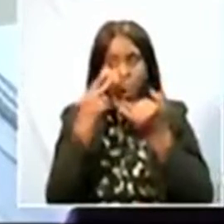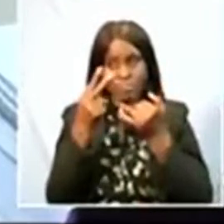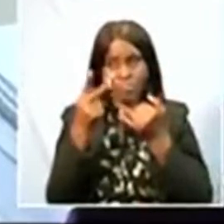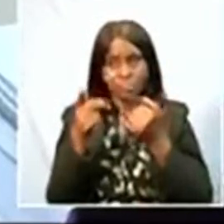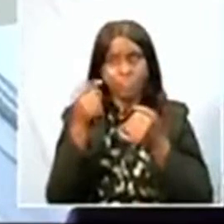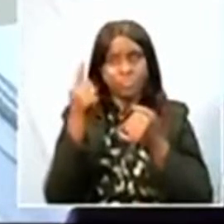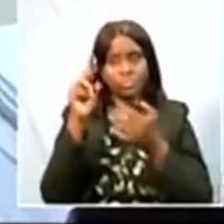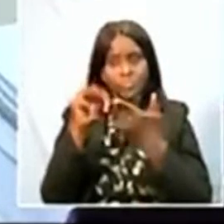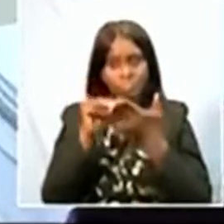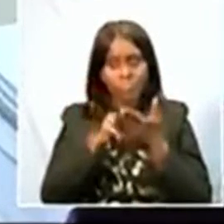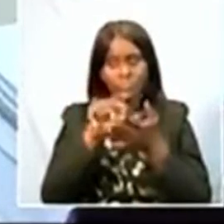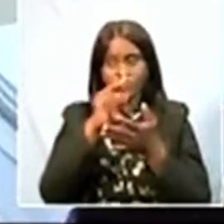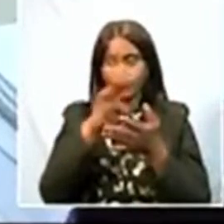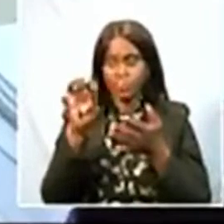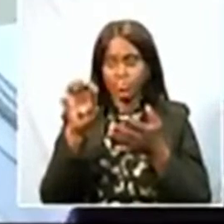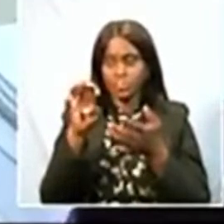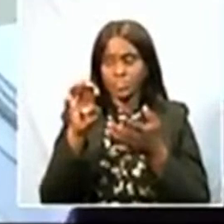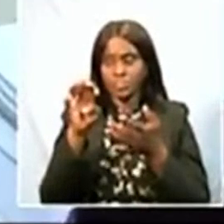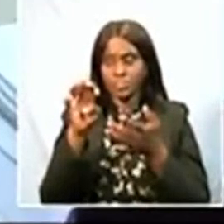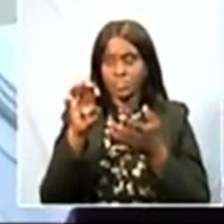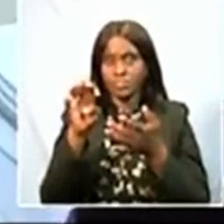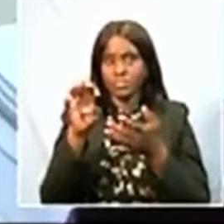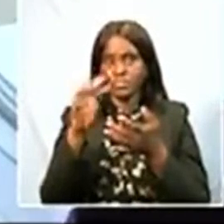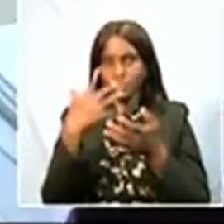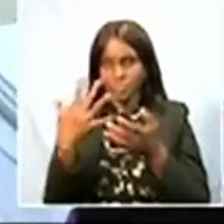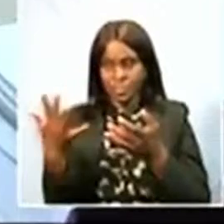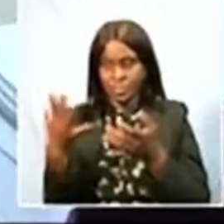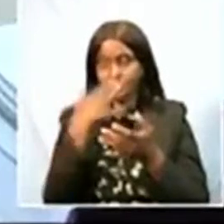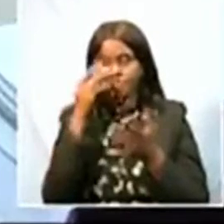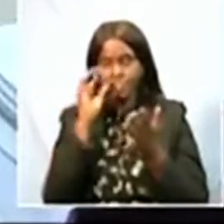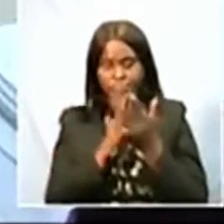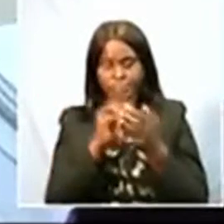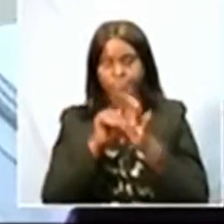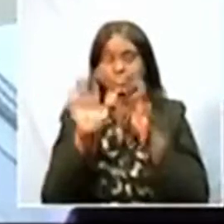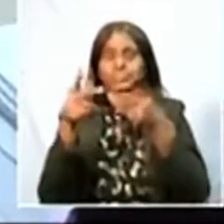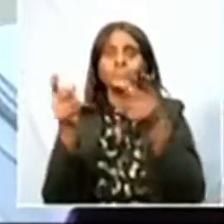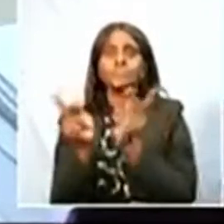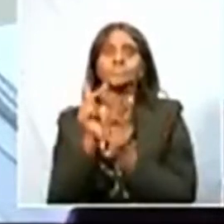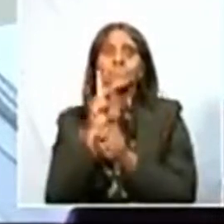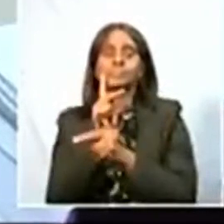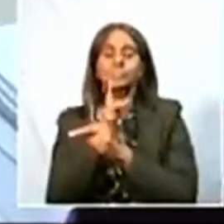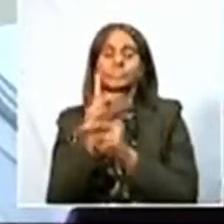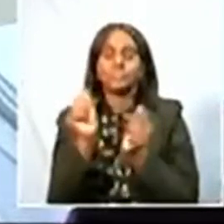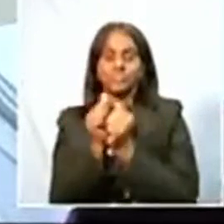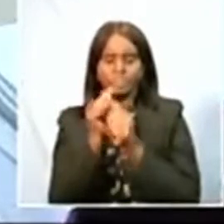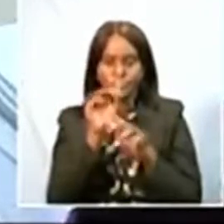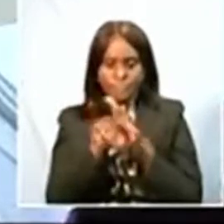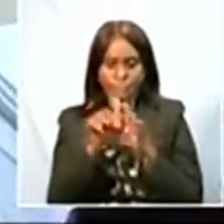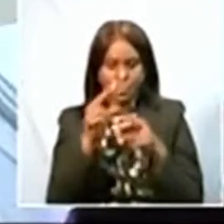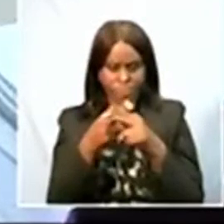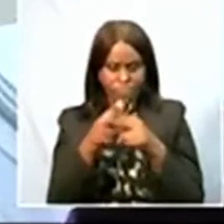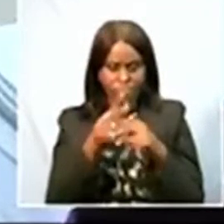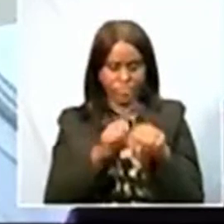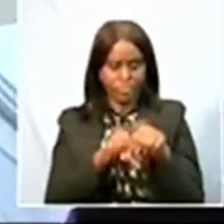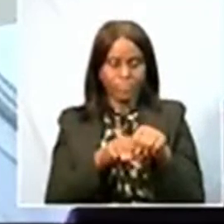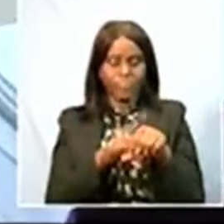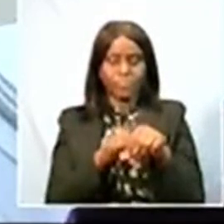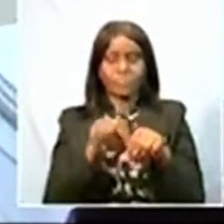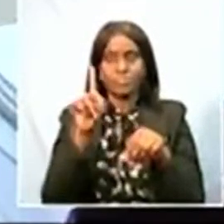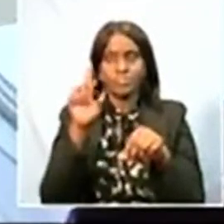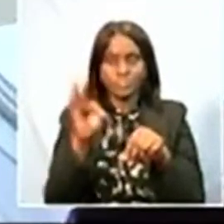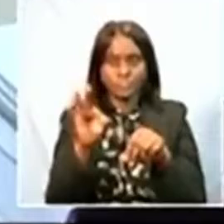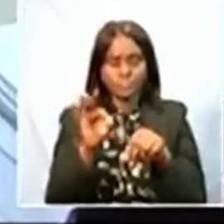the 1,400,000, those assets should be in your possession within a shortest period of time.